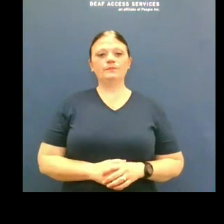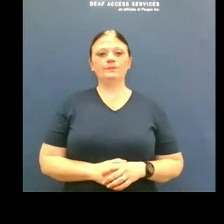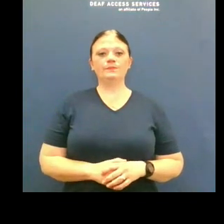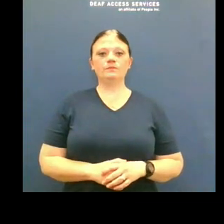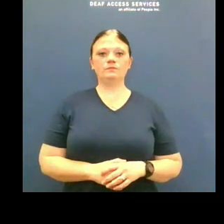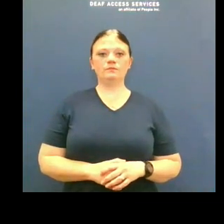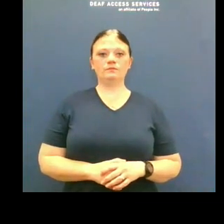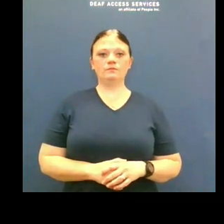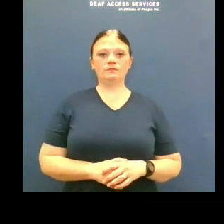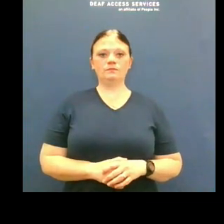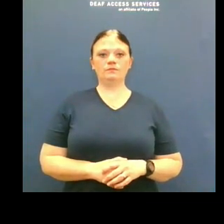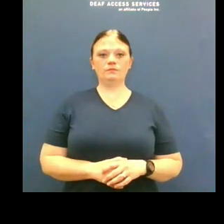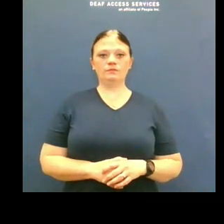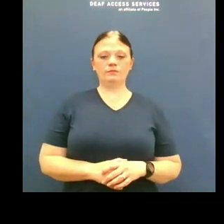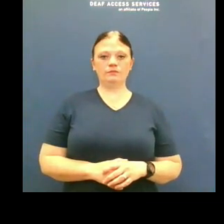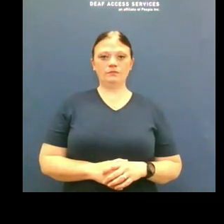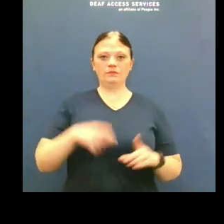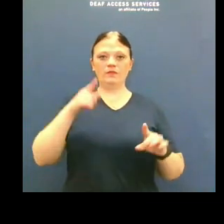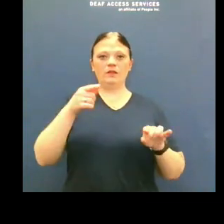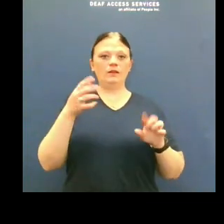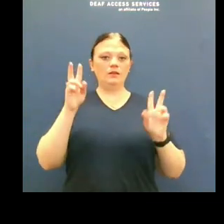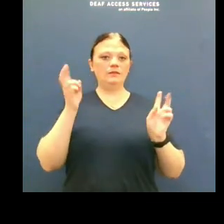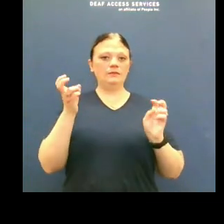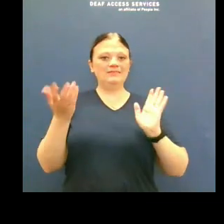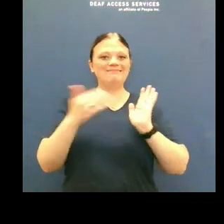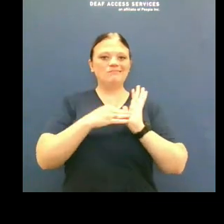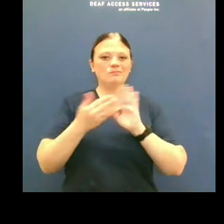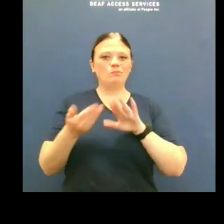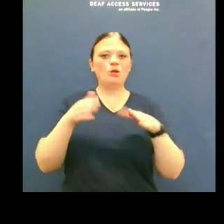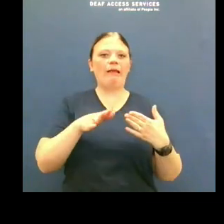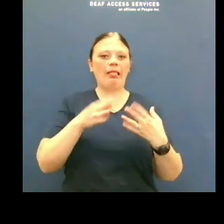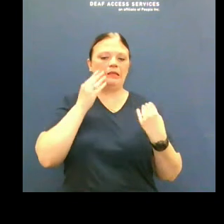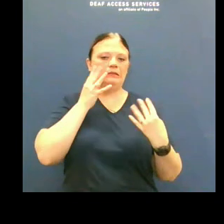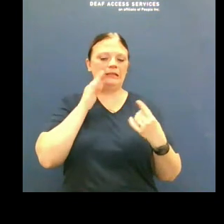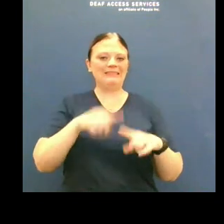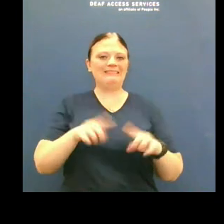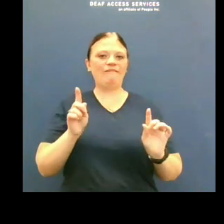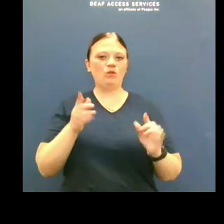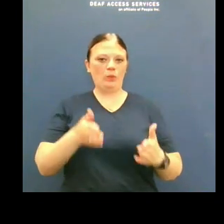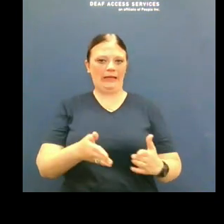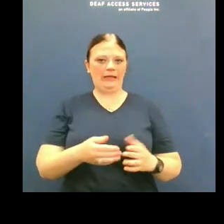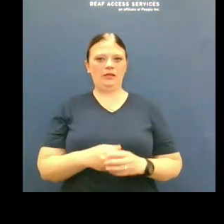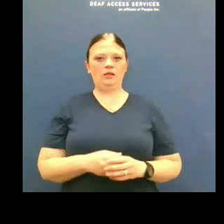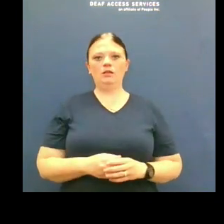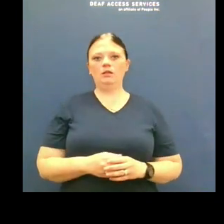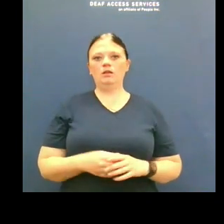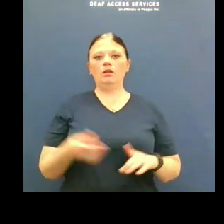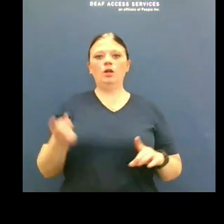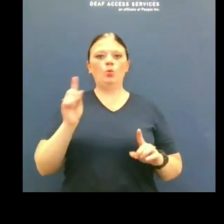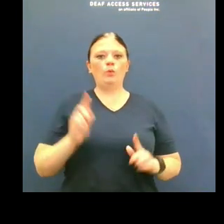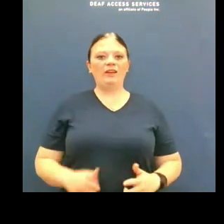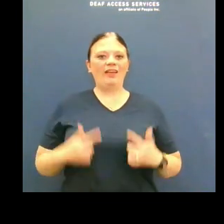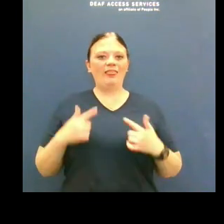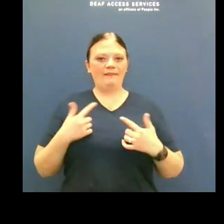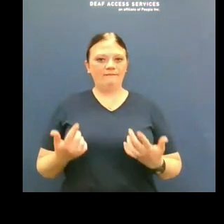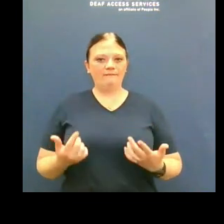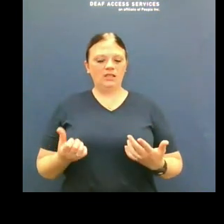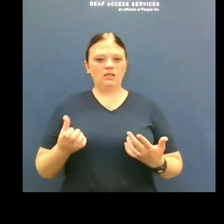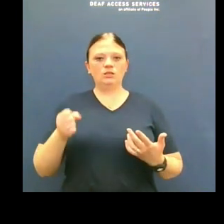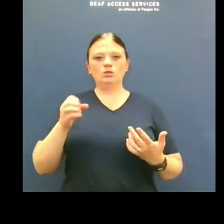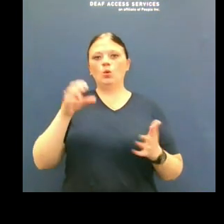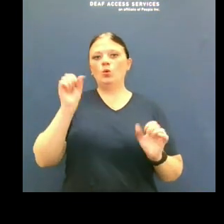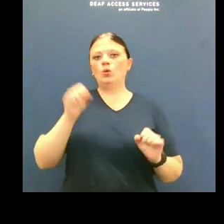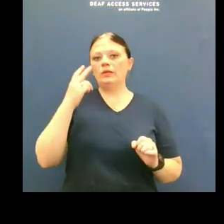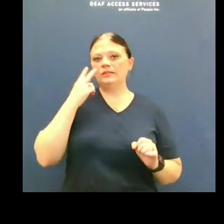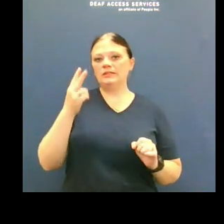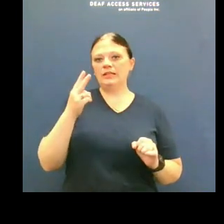So these are looking at our mortality data a different way by looking at where people live. So you can see that